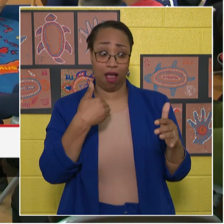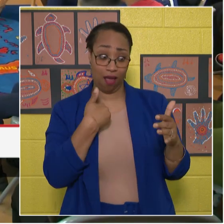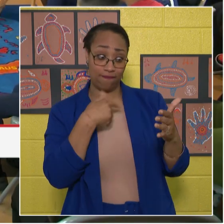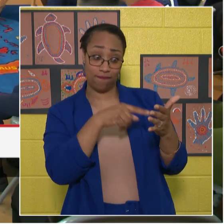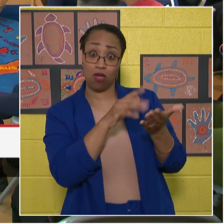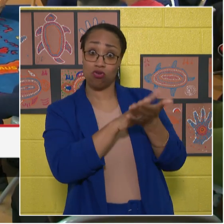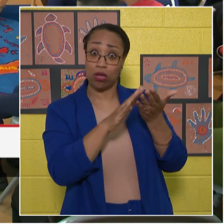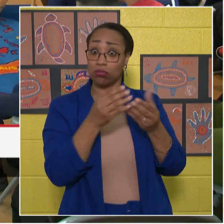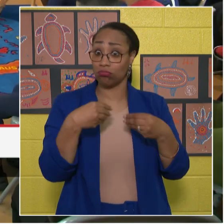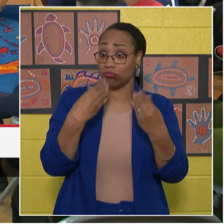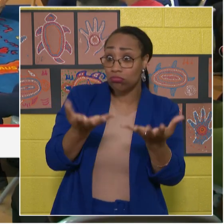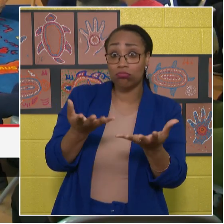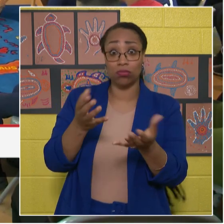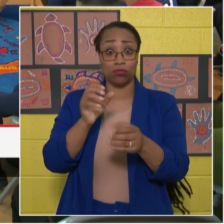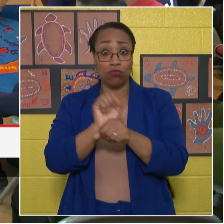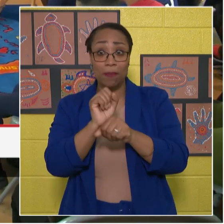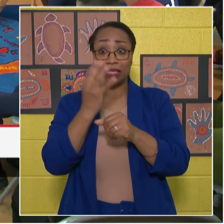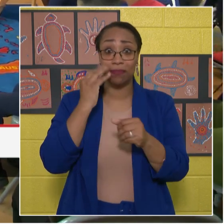future.